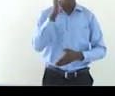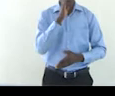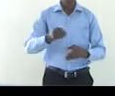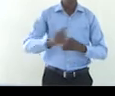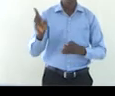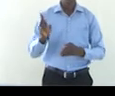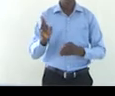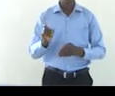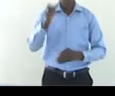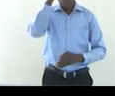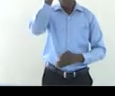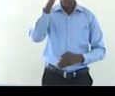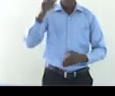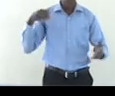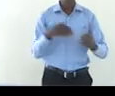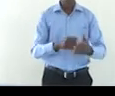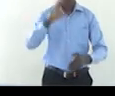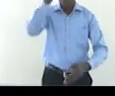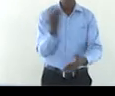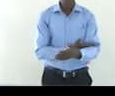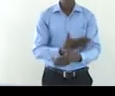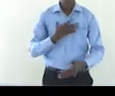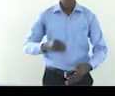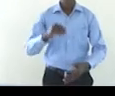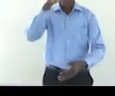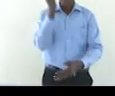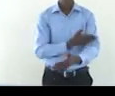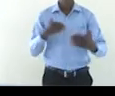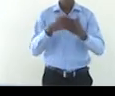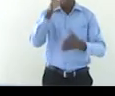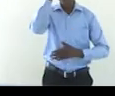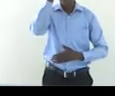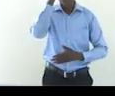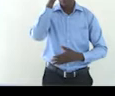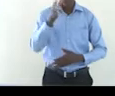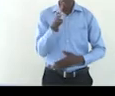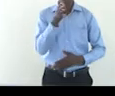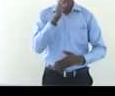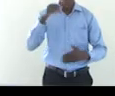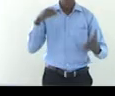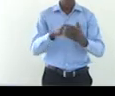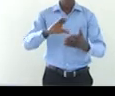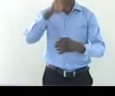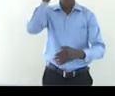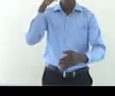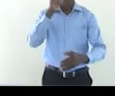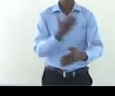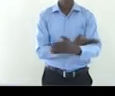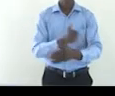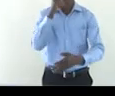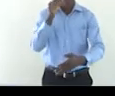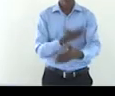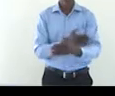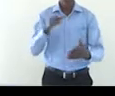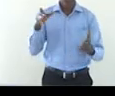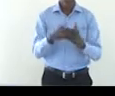divided, father against son, and son against father, mother against daughter, and daughter against